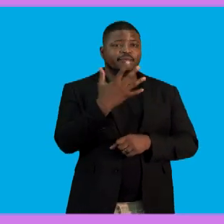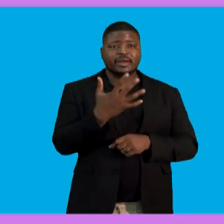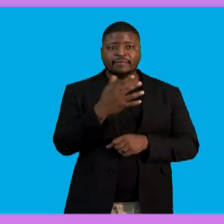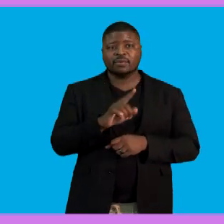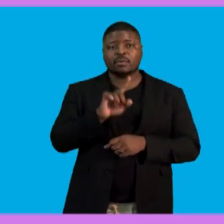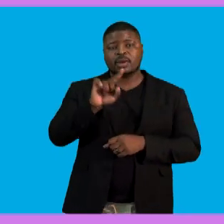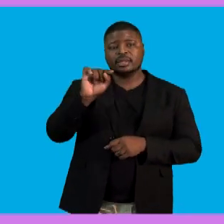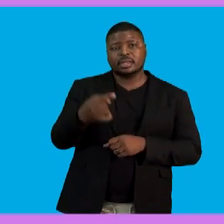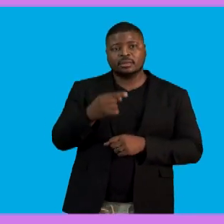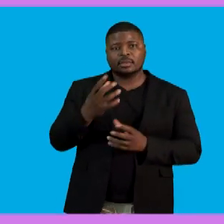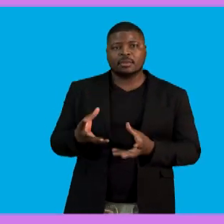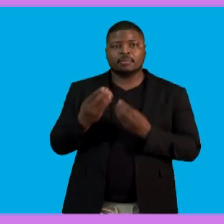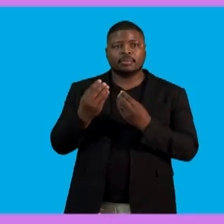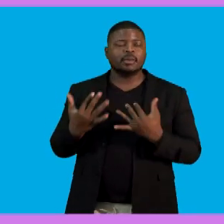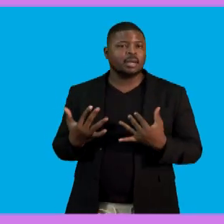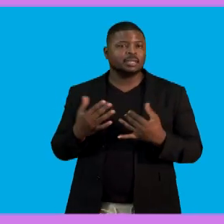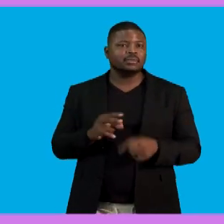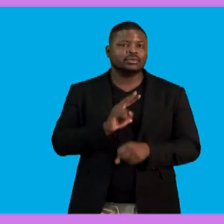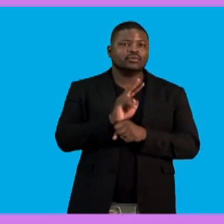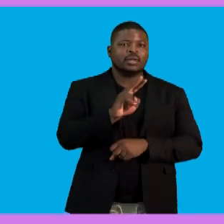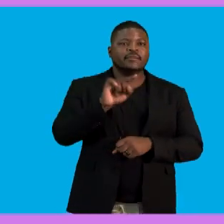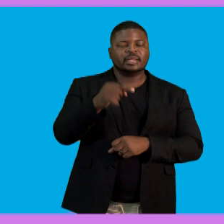by 1,000. It gives us